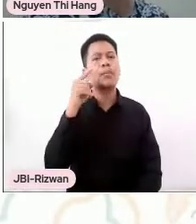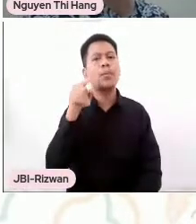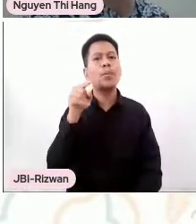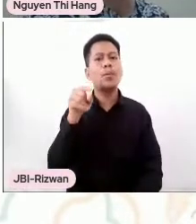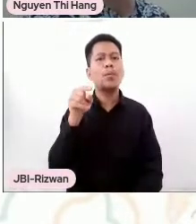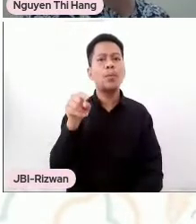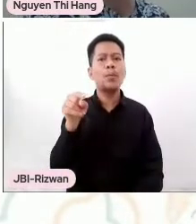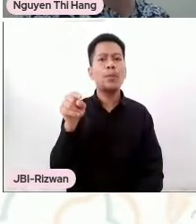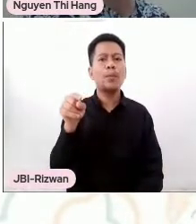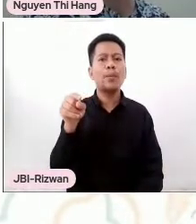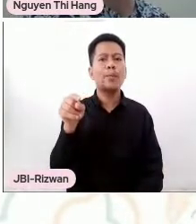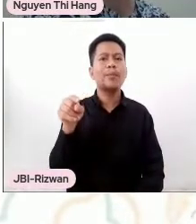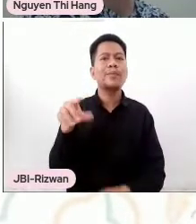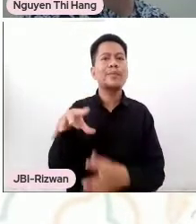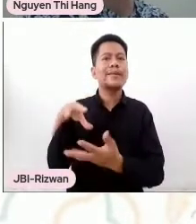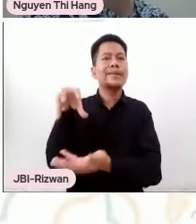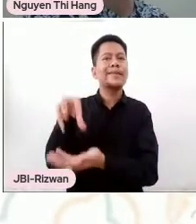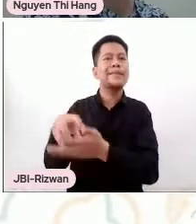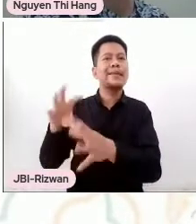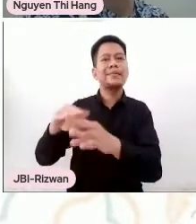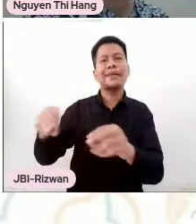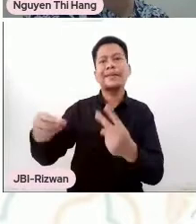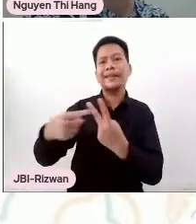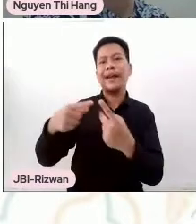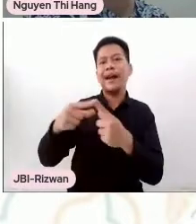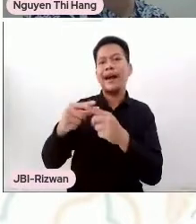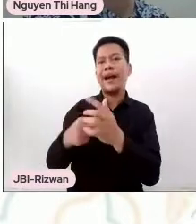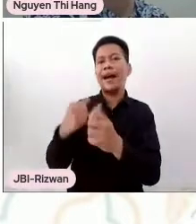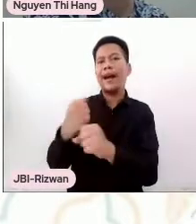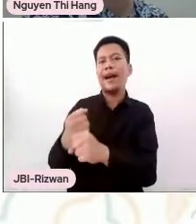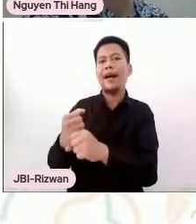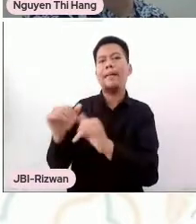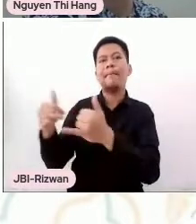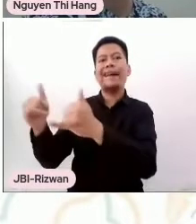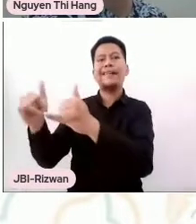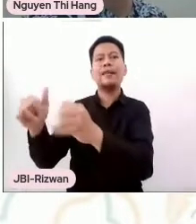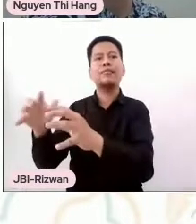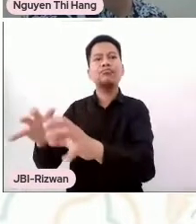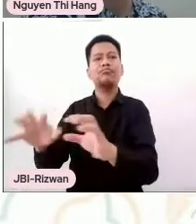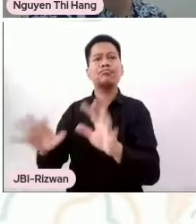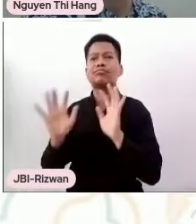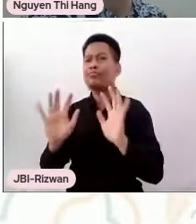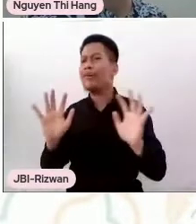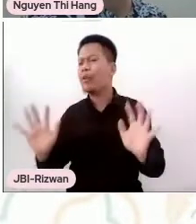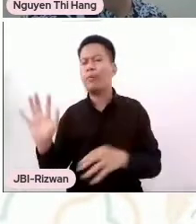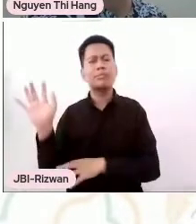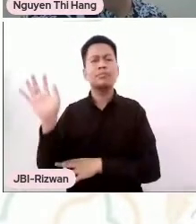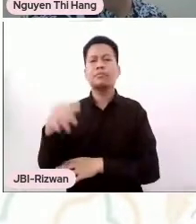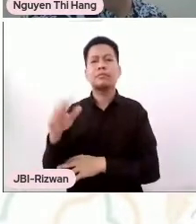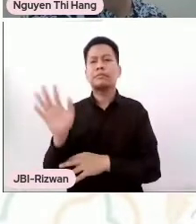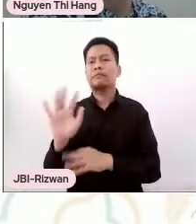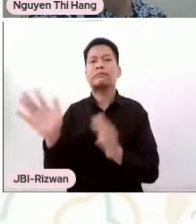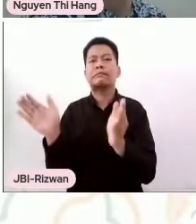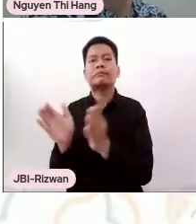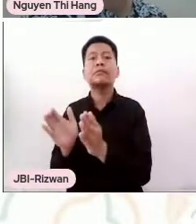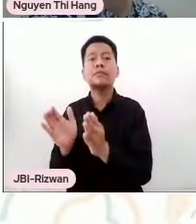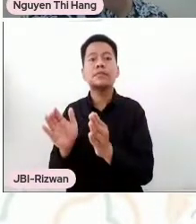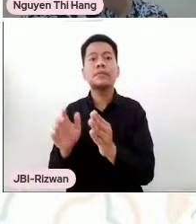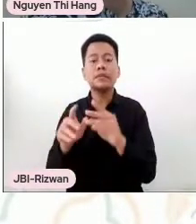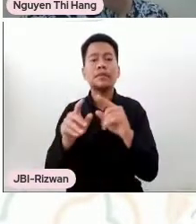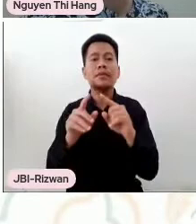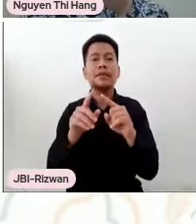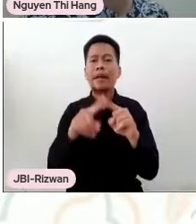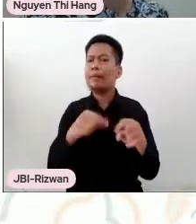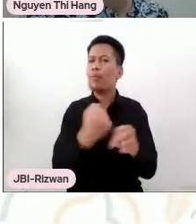tempat bekerja Miss Hang ini banyak sekali koleksi mainan. Katanya tidak juga, tetapi terus membuat. Siapa yang membuatnya?